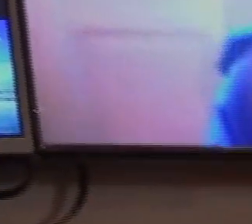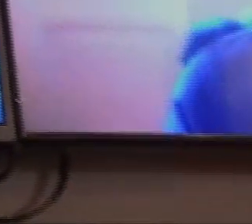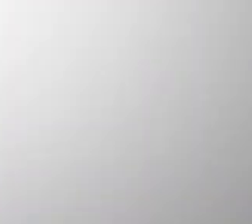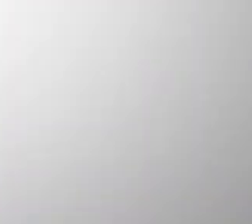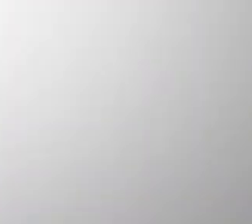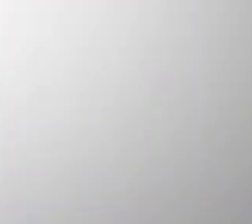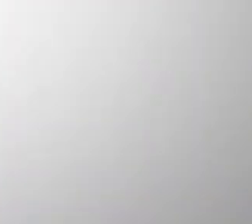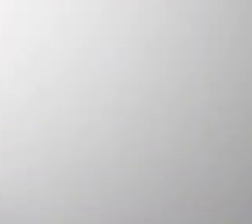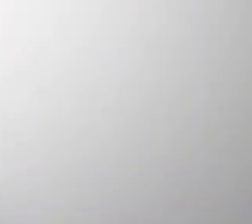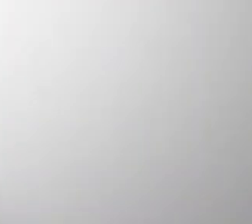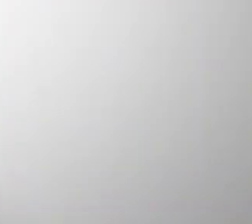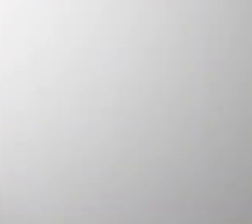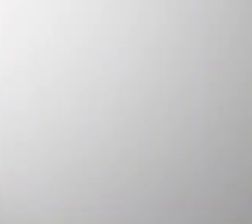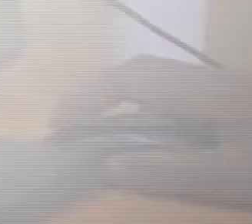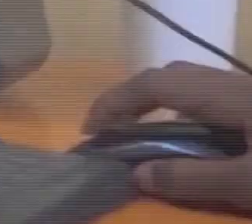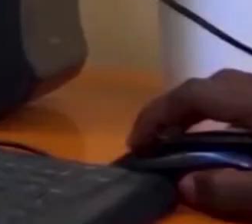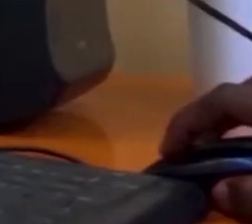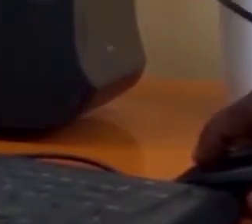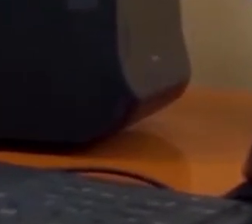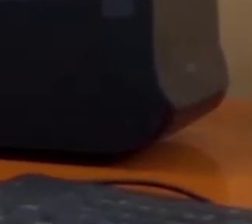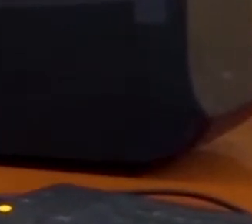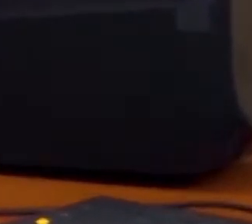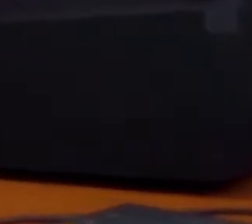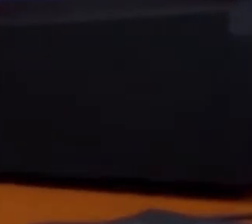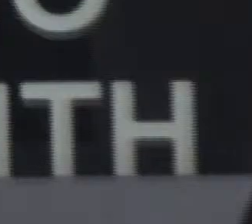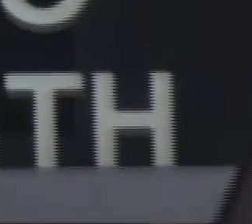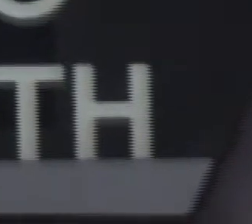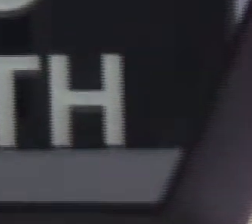studio, field technical operations, and video